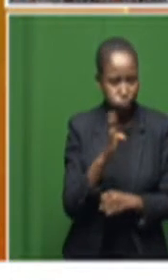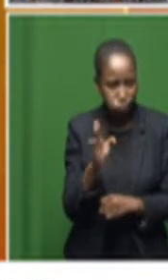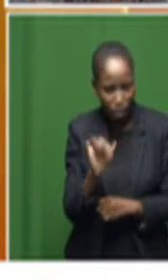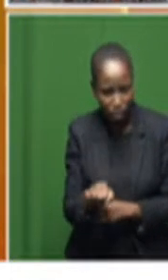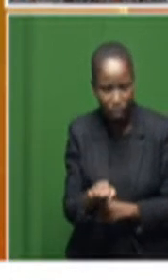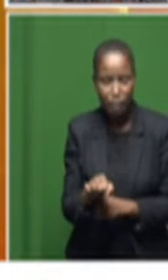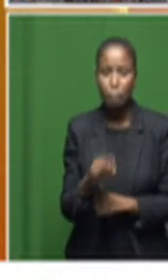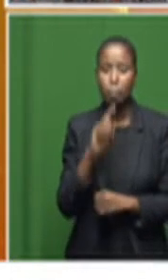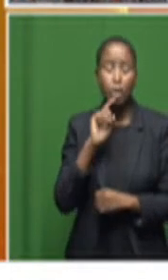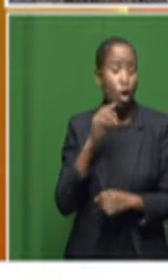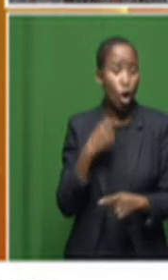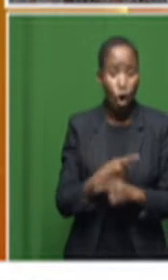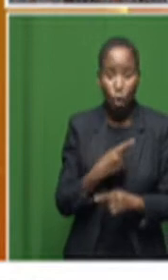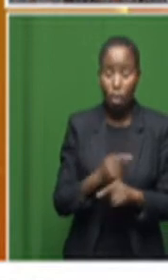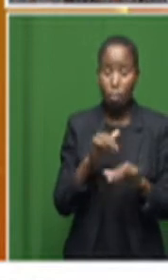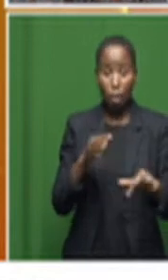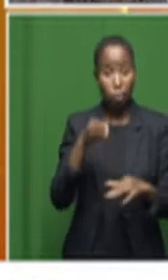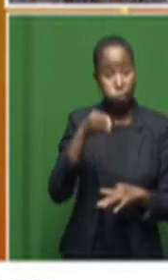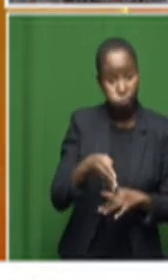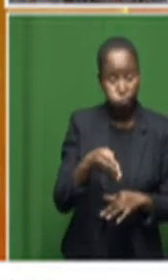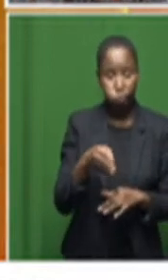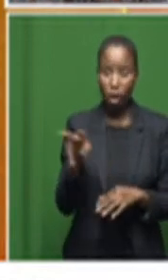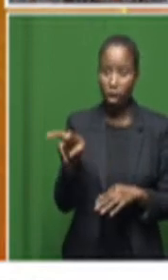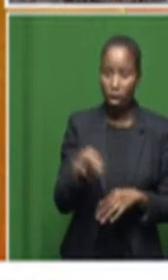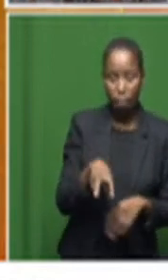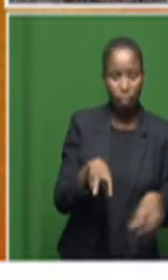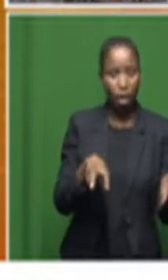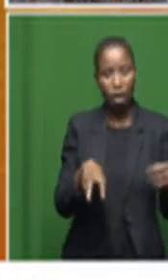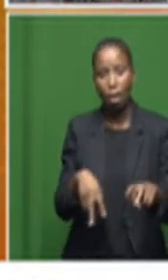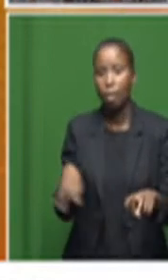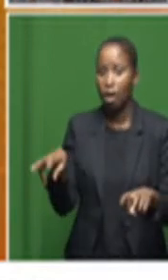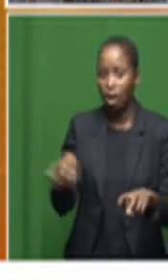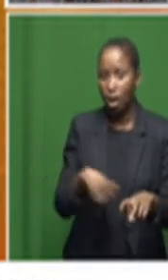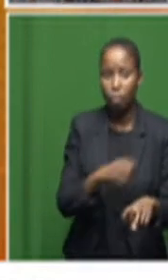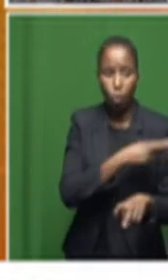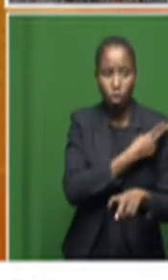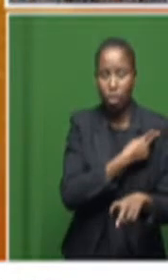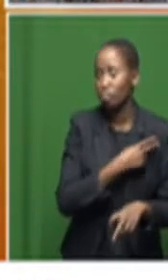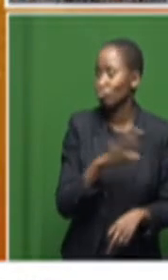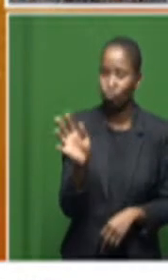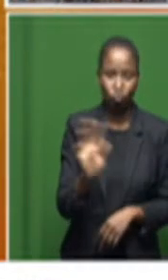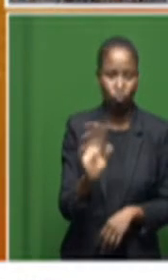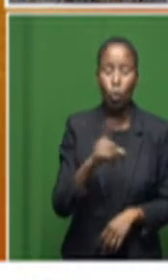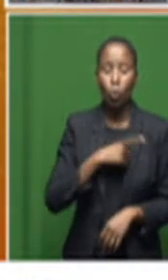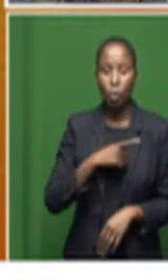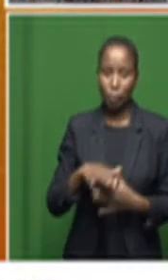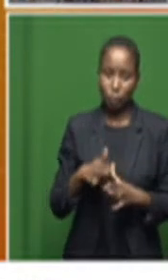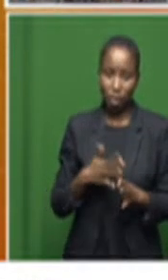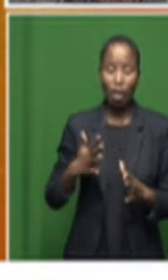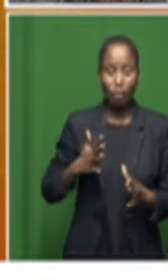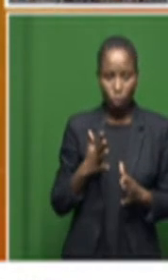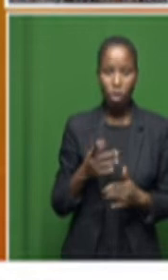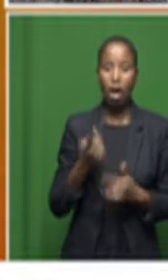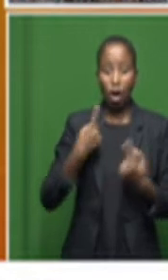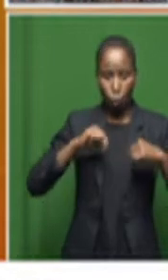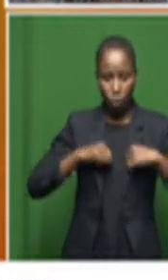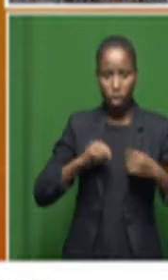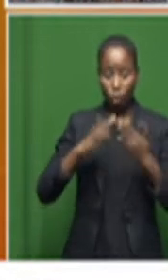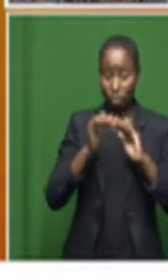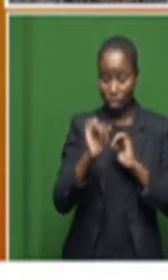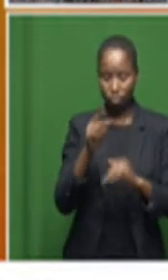not always going to have those people arriving into our facilities. Hence, our plan is to go to them. And so